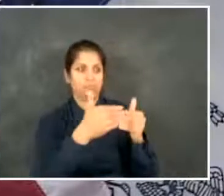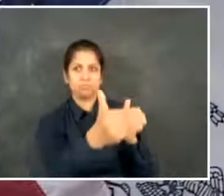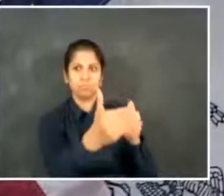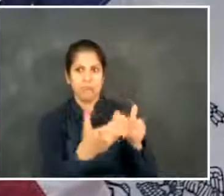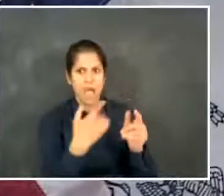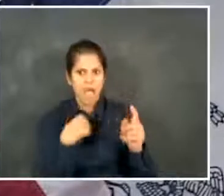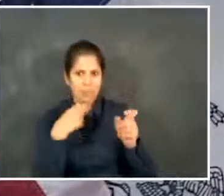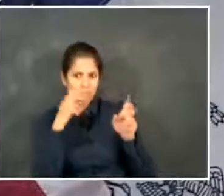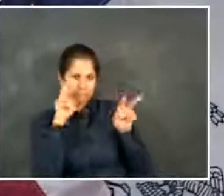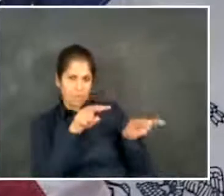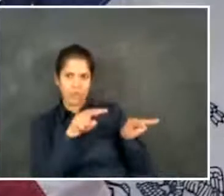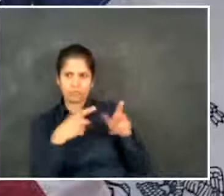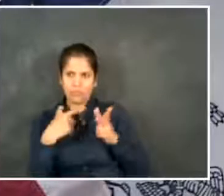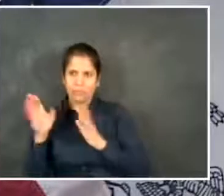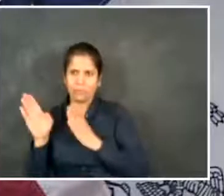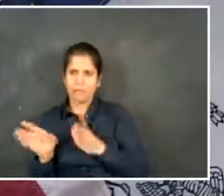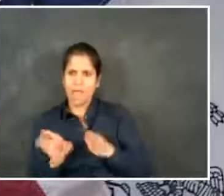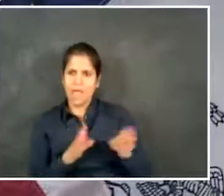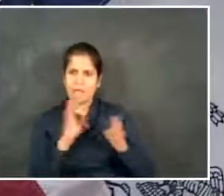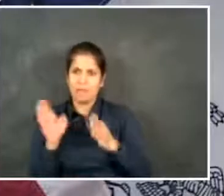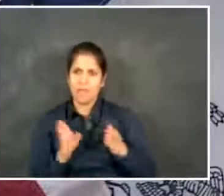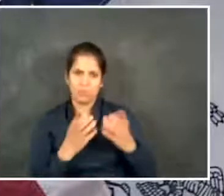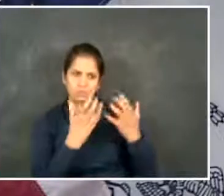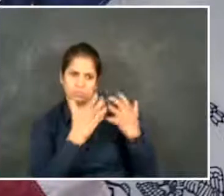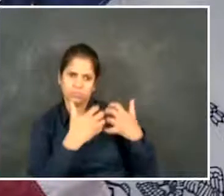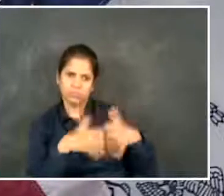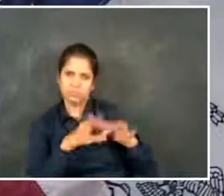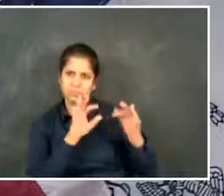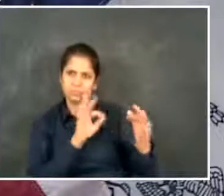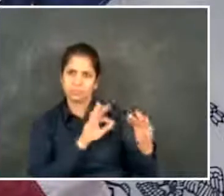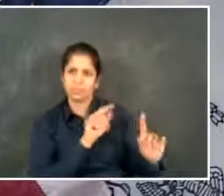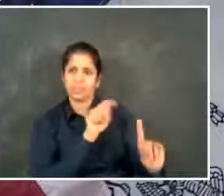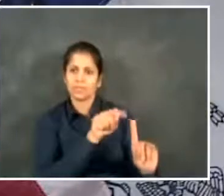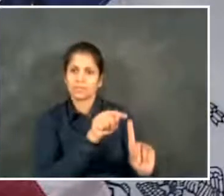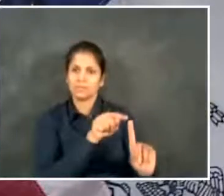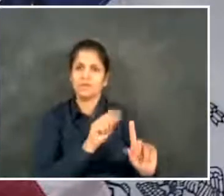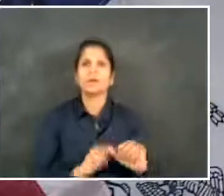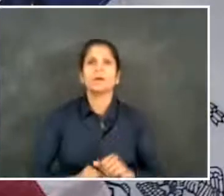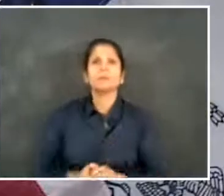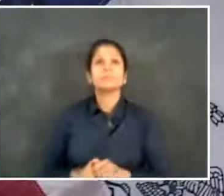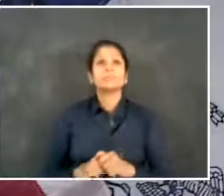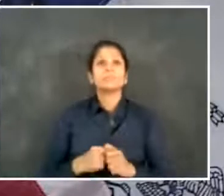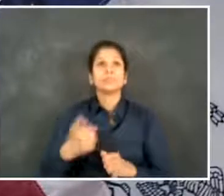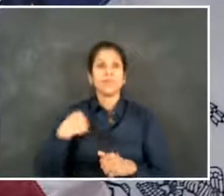announcement. On the open streets,